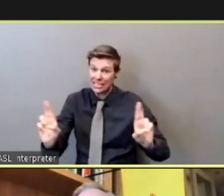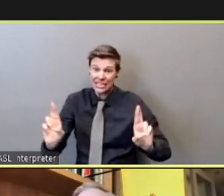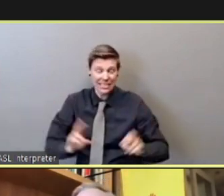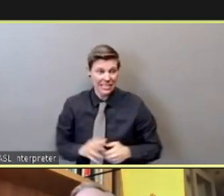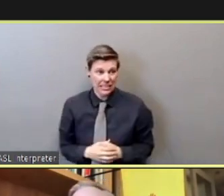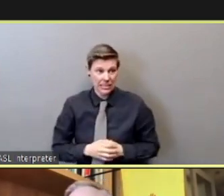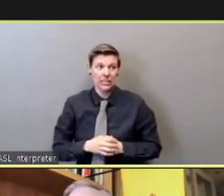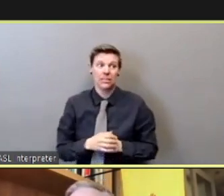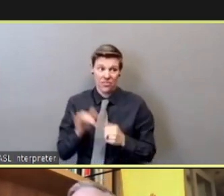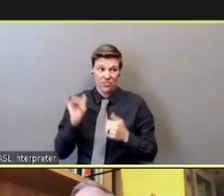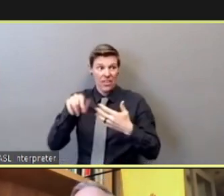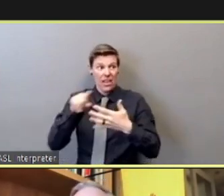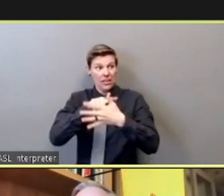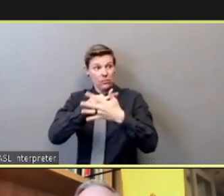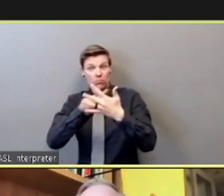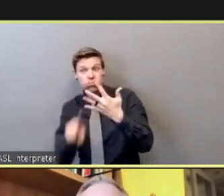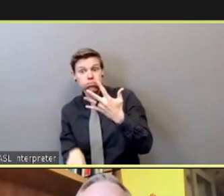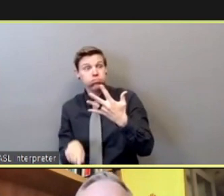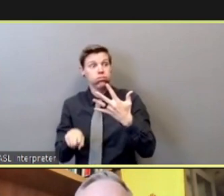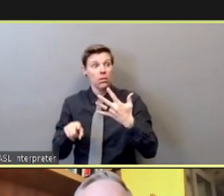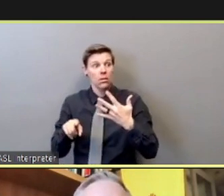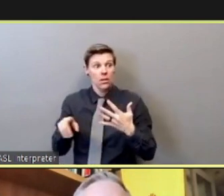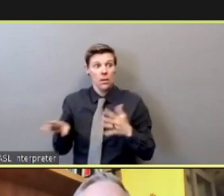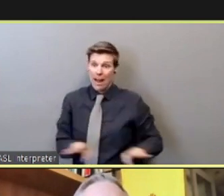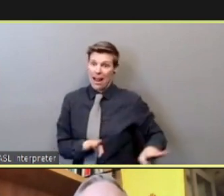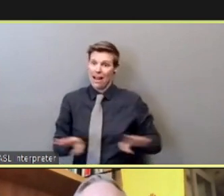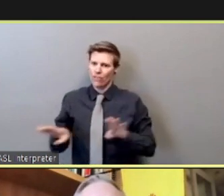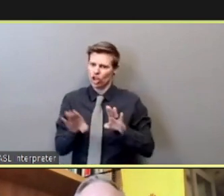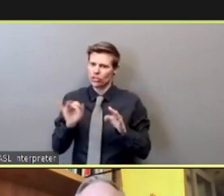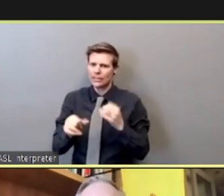those procedures that restrain the spread of the virus.